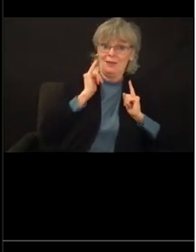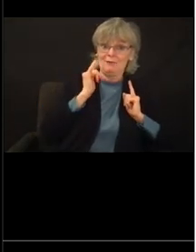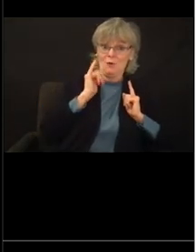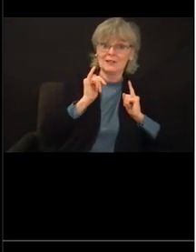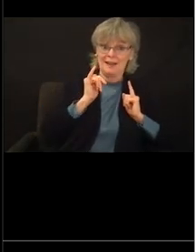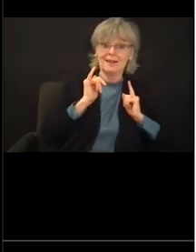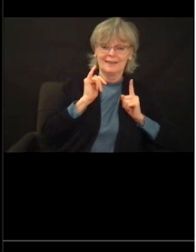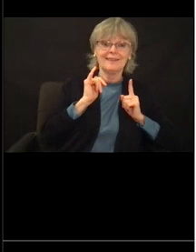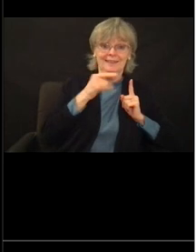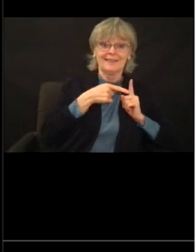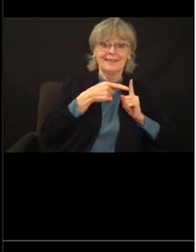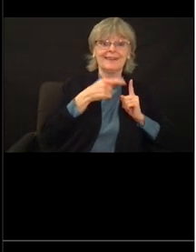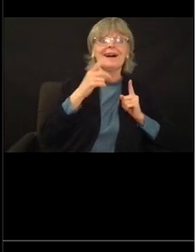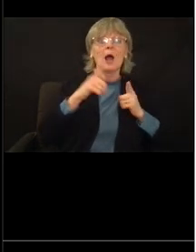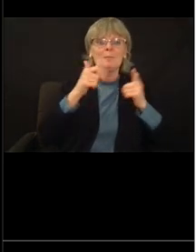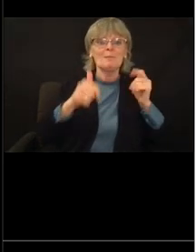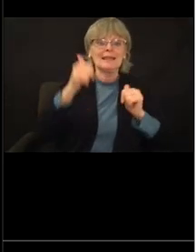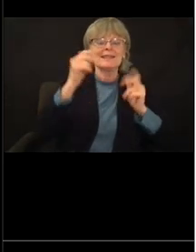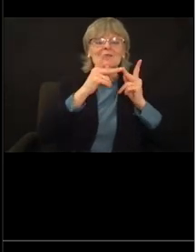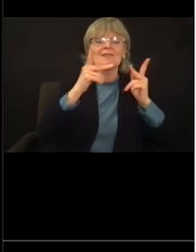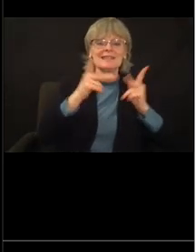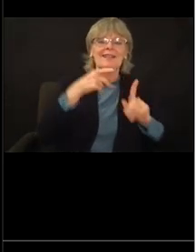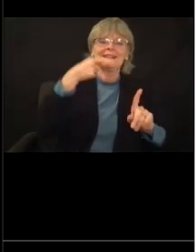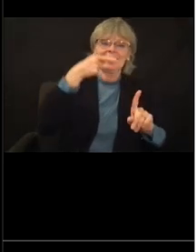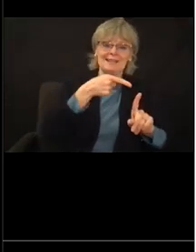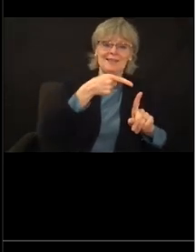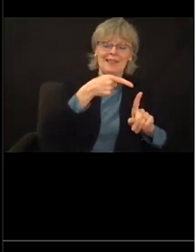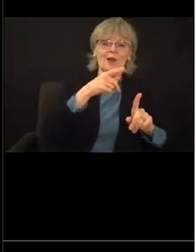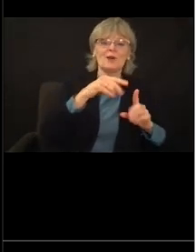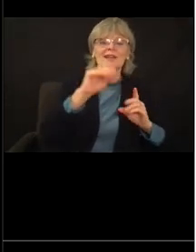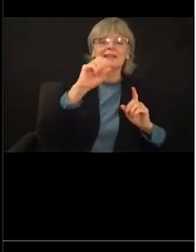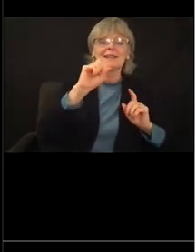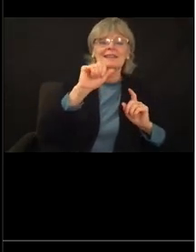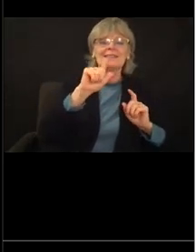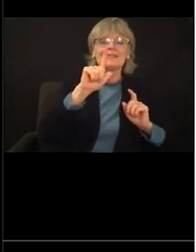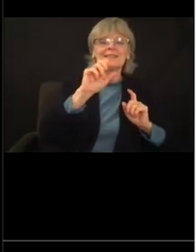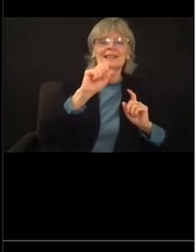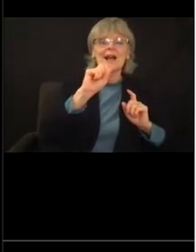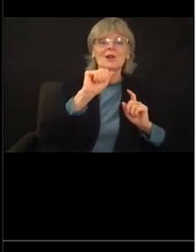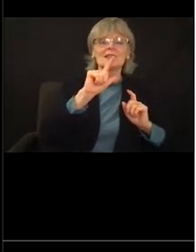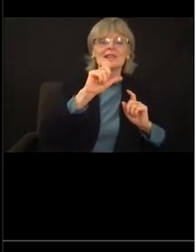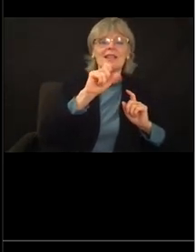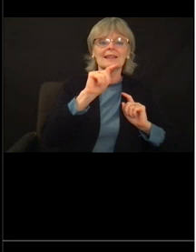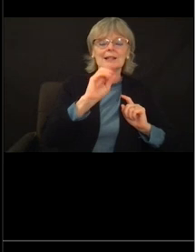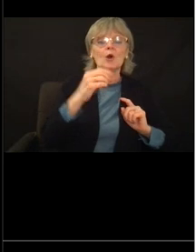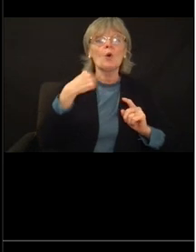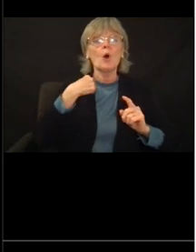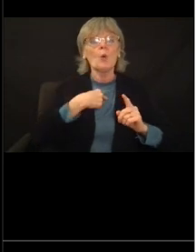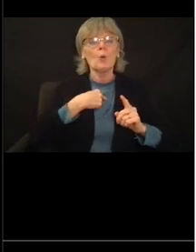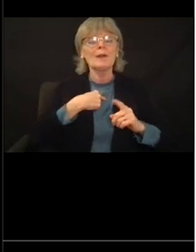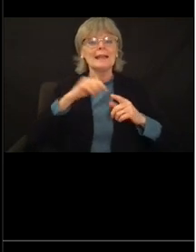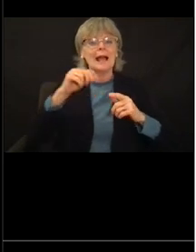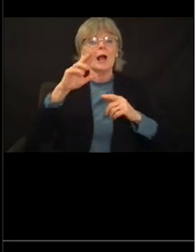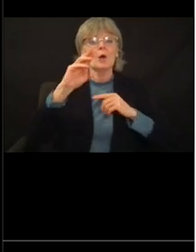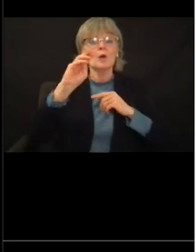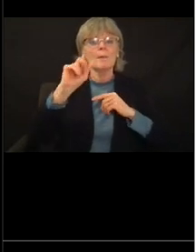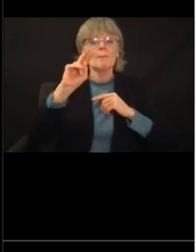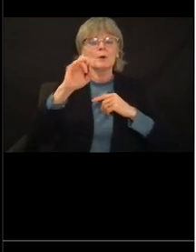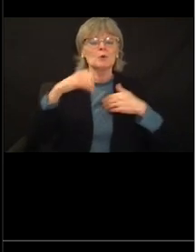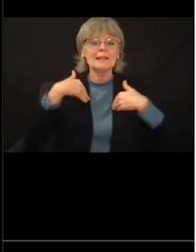is actually in Sausalito. And we are a marine mammal hospital. So we rescue